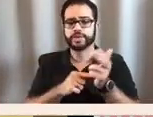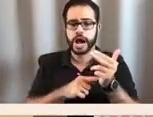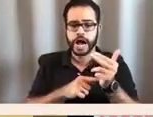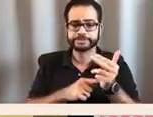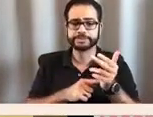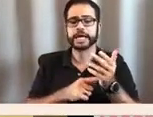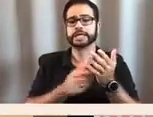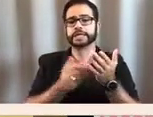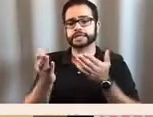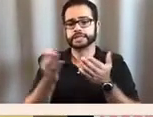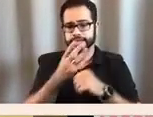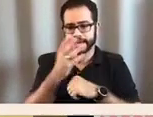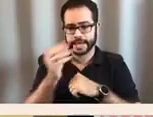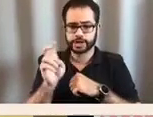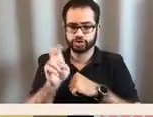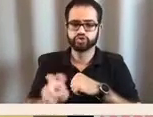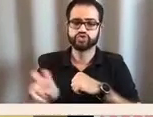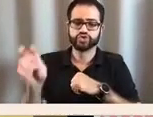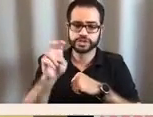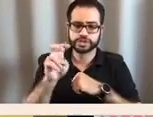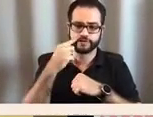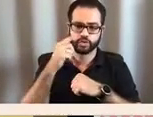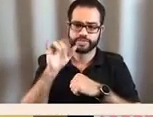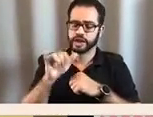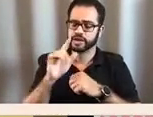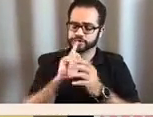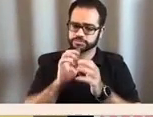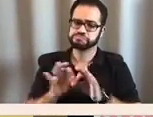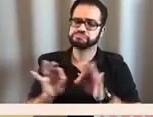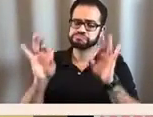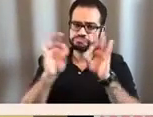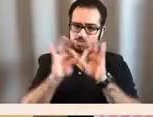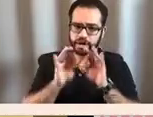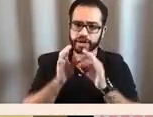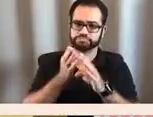hospitality and tourism, as that is a major